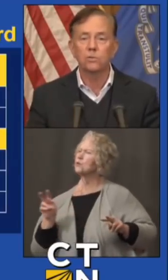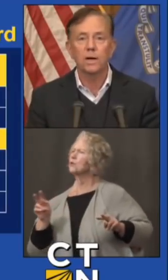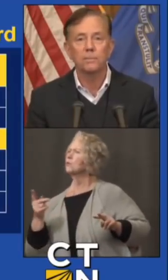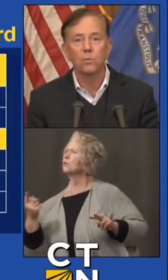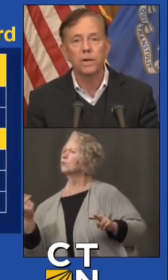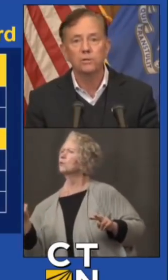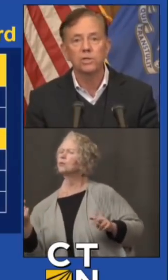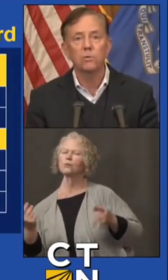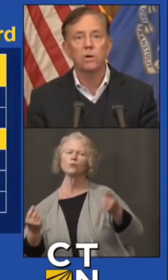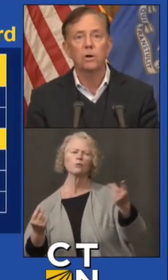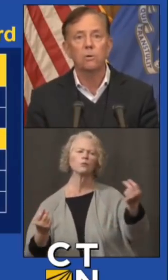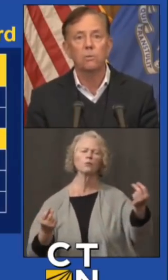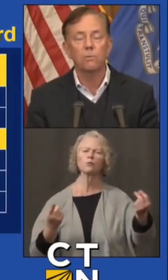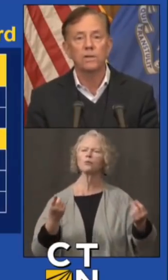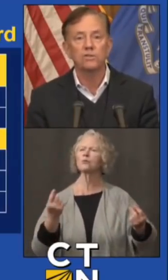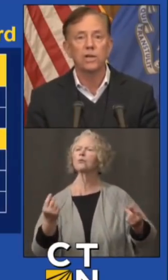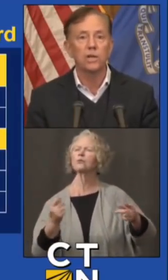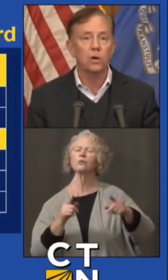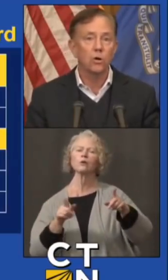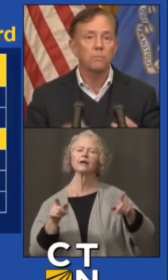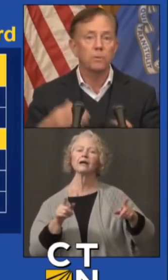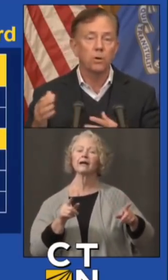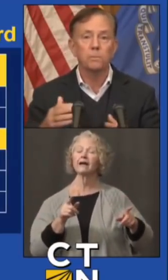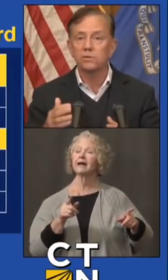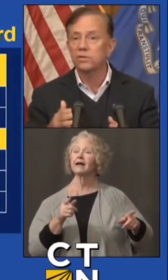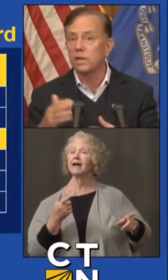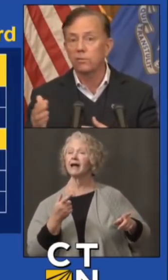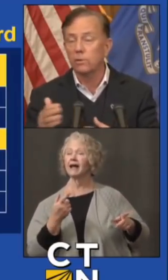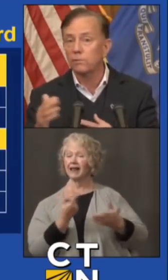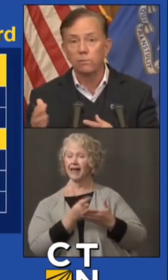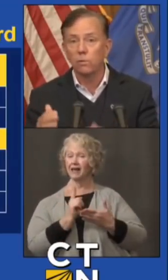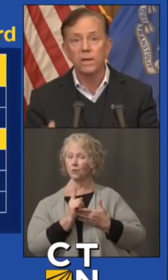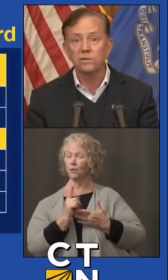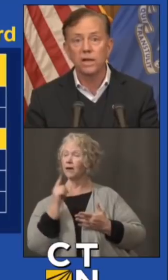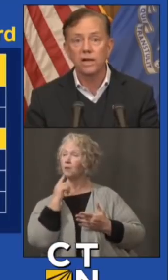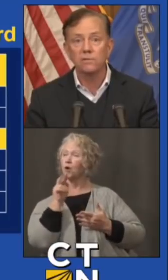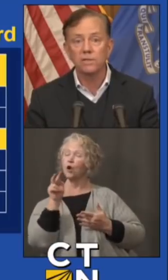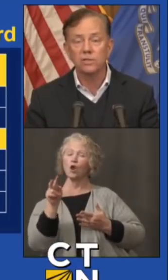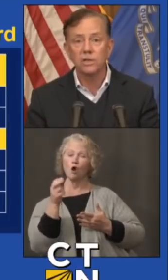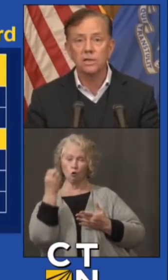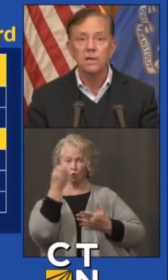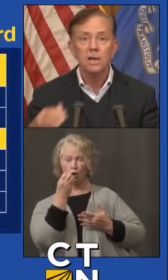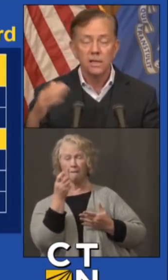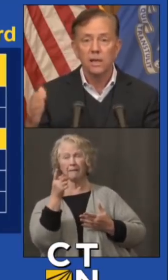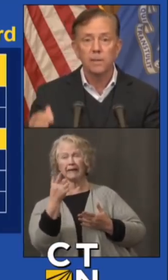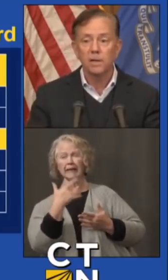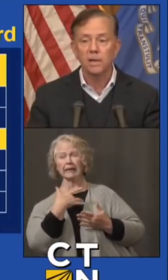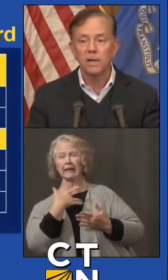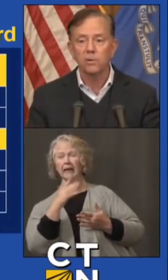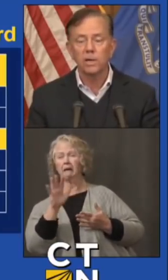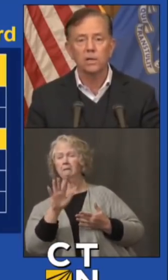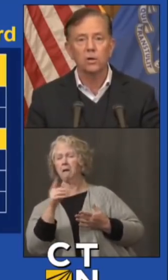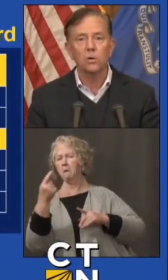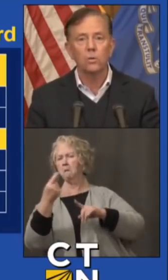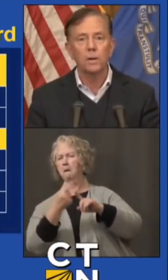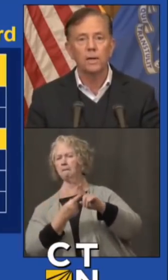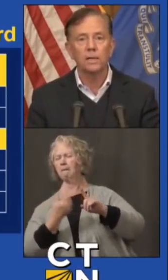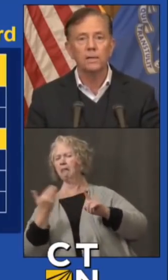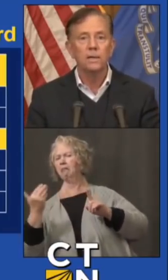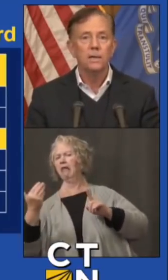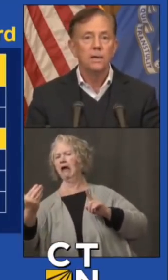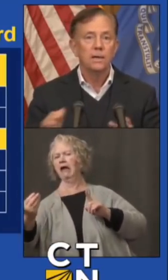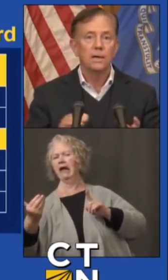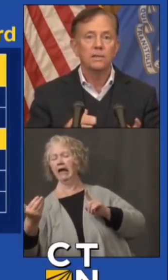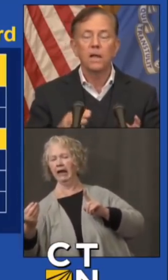We described a week or so ago what we see in Europe. Europe is, say, 3 or 4 weeks ahead of us. They've been the canary in the coal